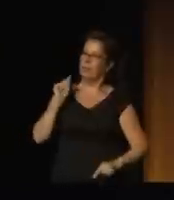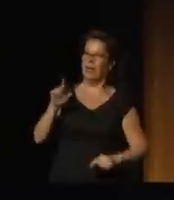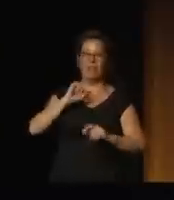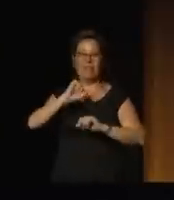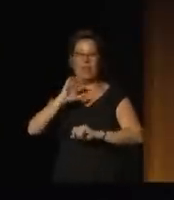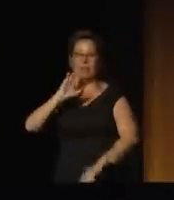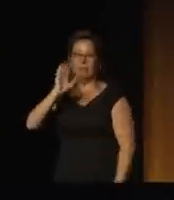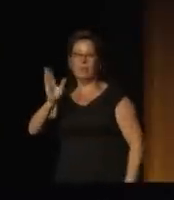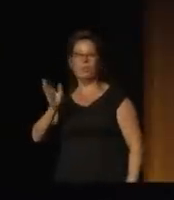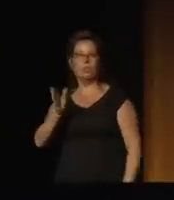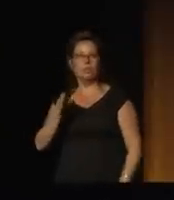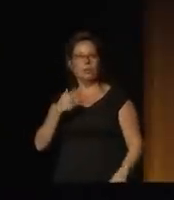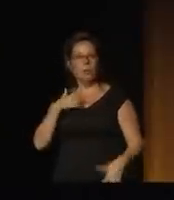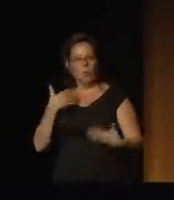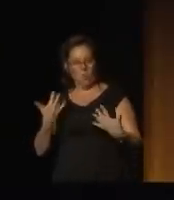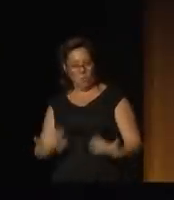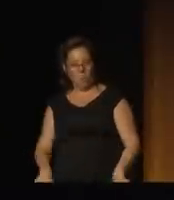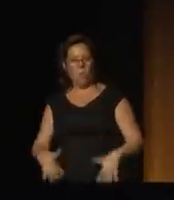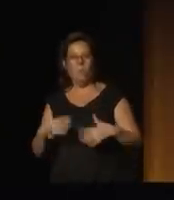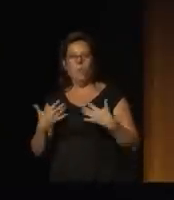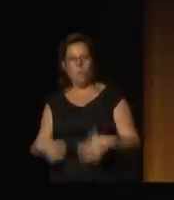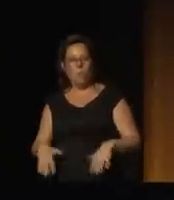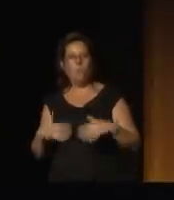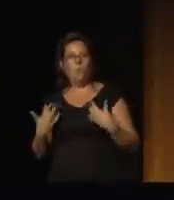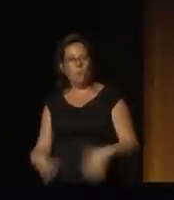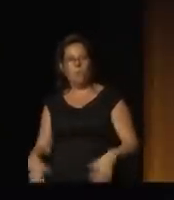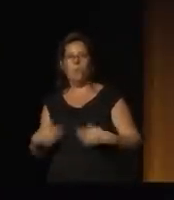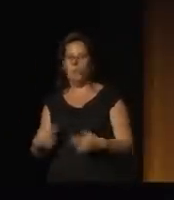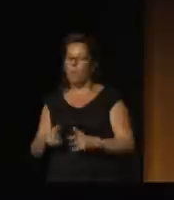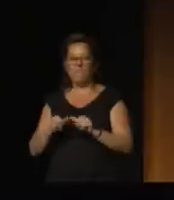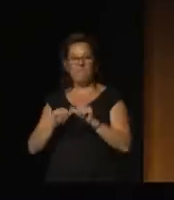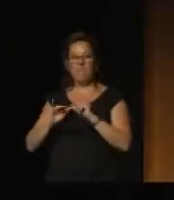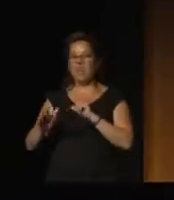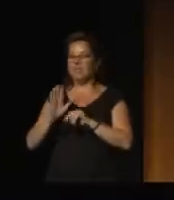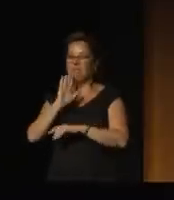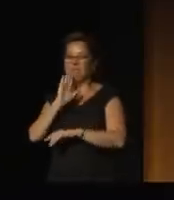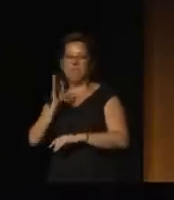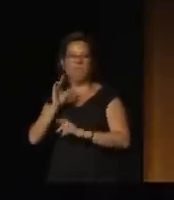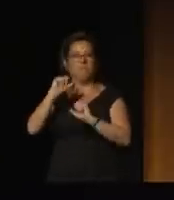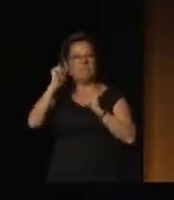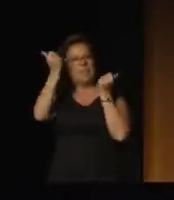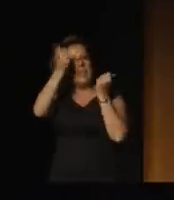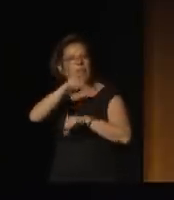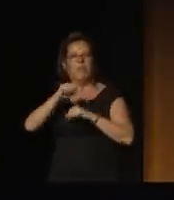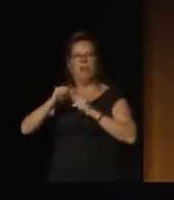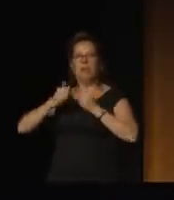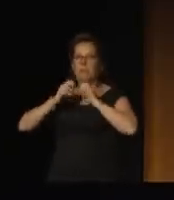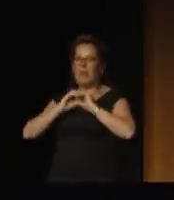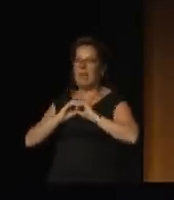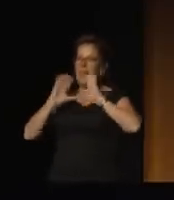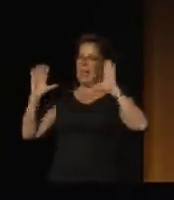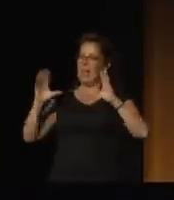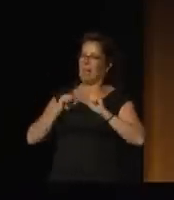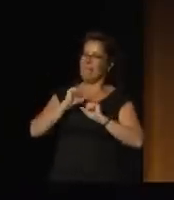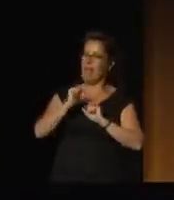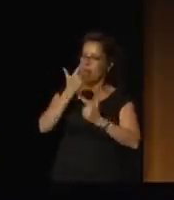giving, they're really very impressive. They're remarkably well-spoken and poised and really making legitimate